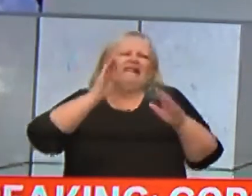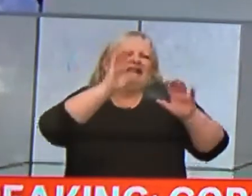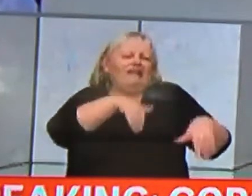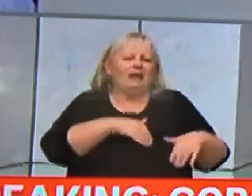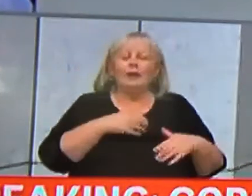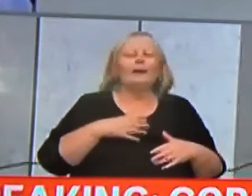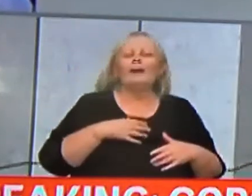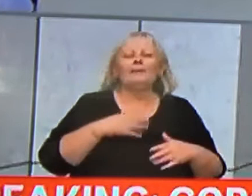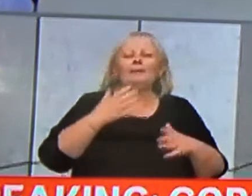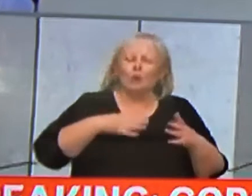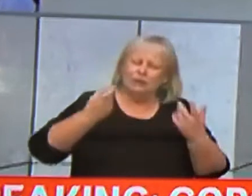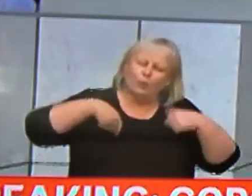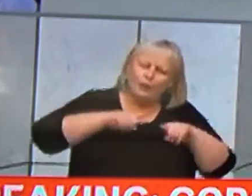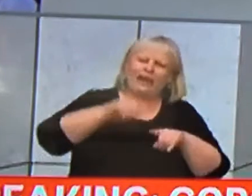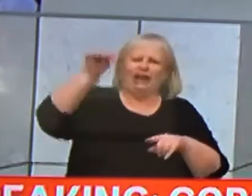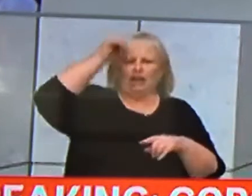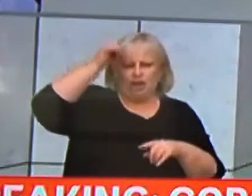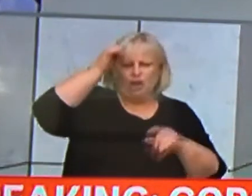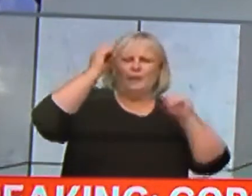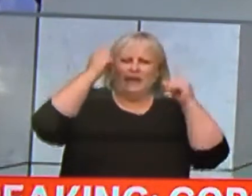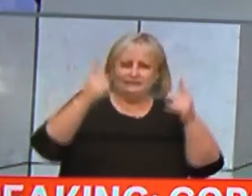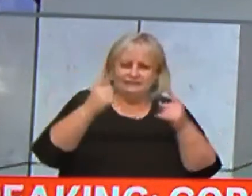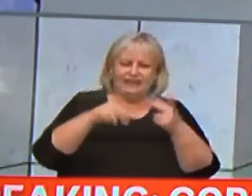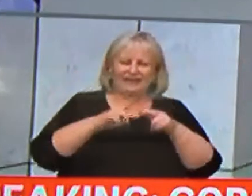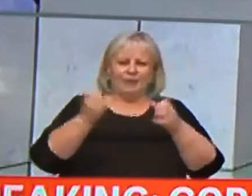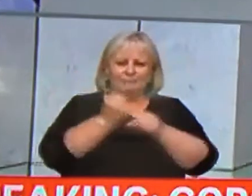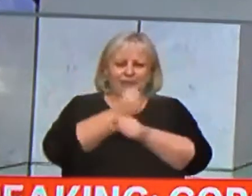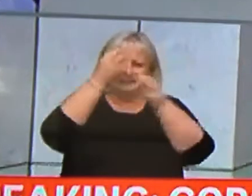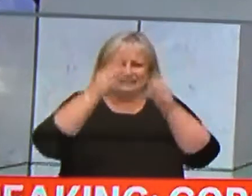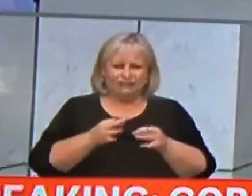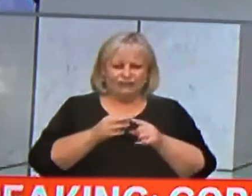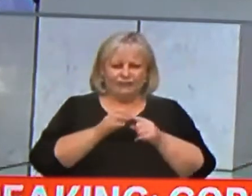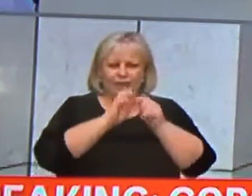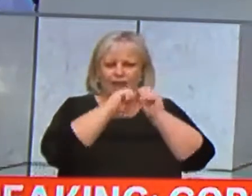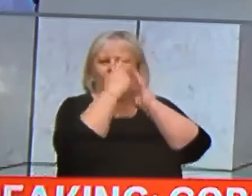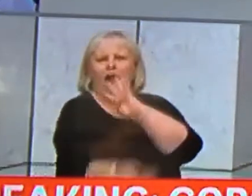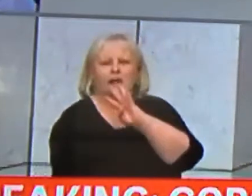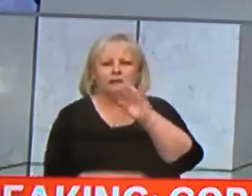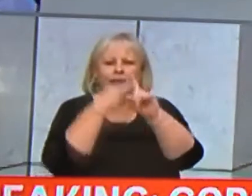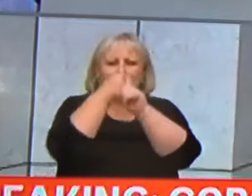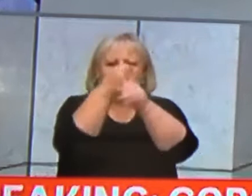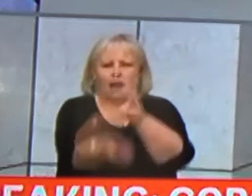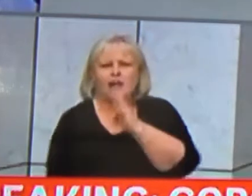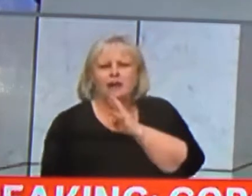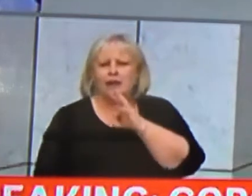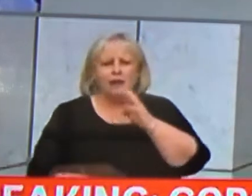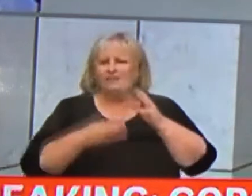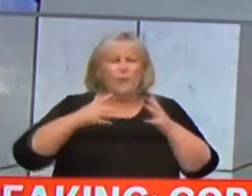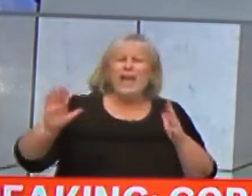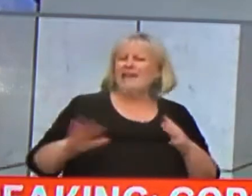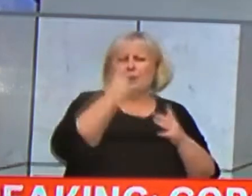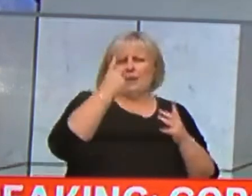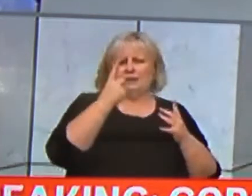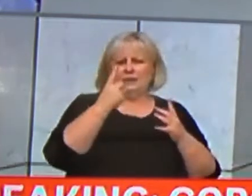we are taking, we understand, has very real personal impacts for individuals and